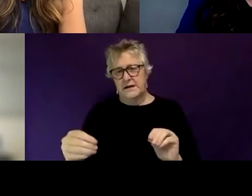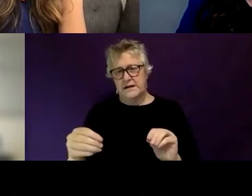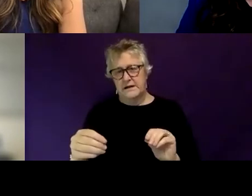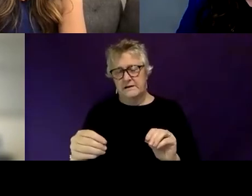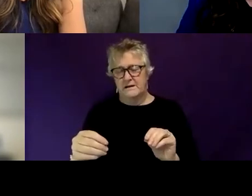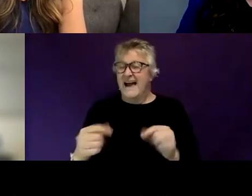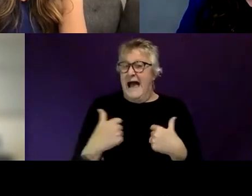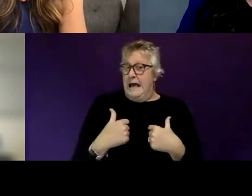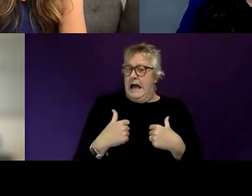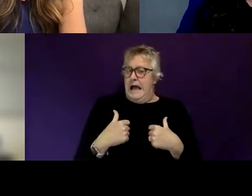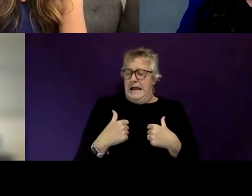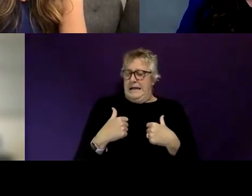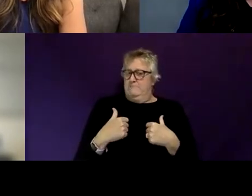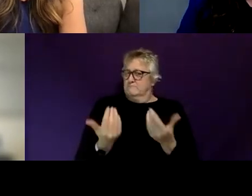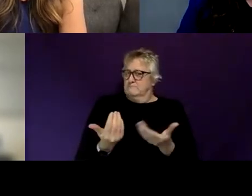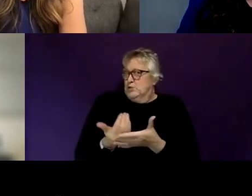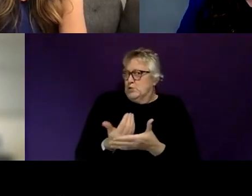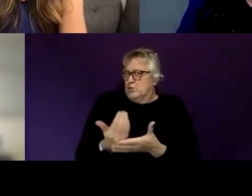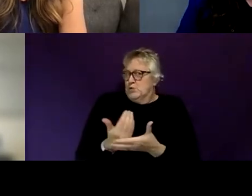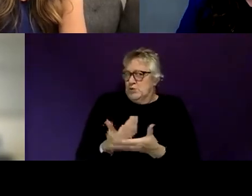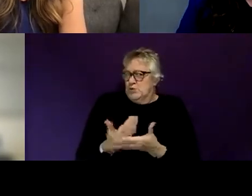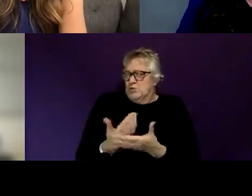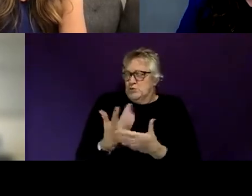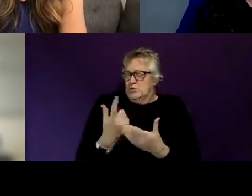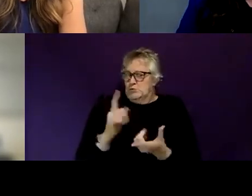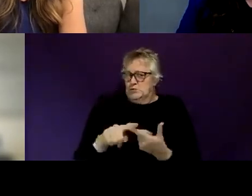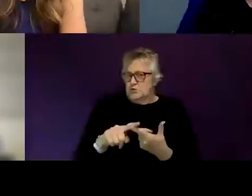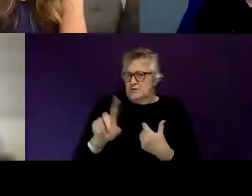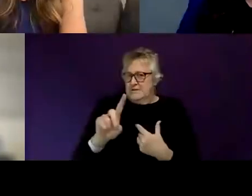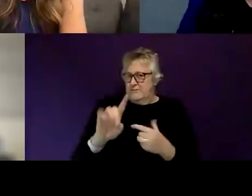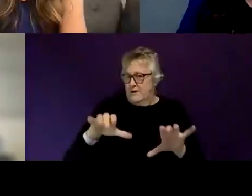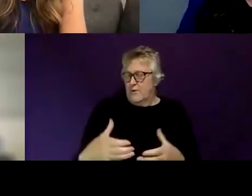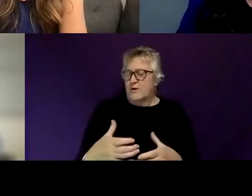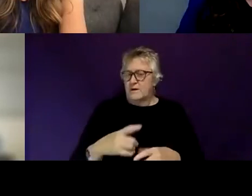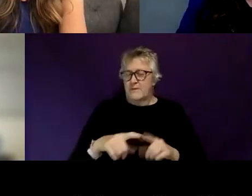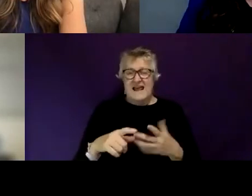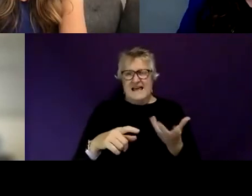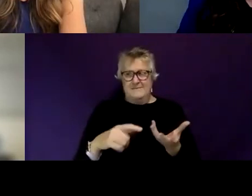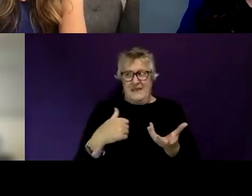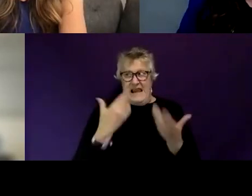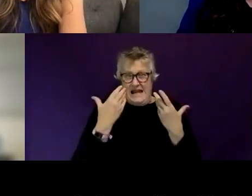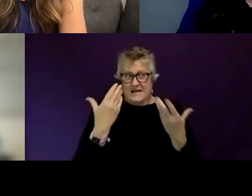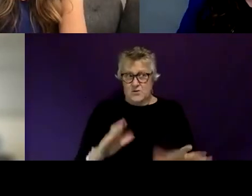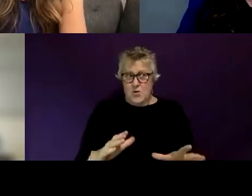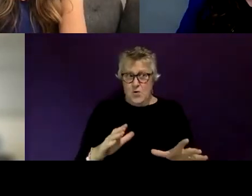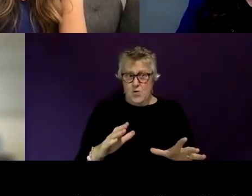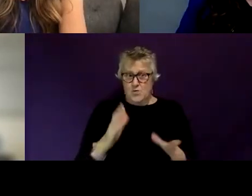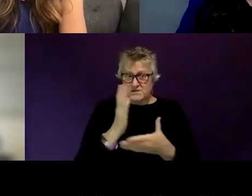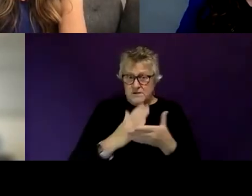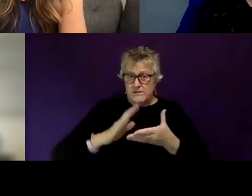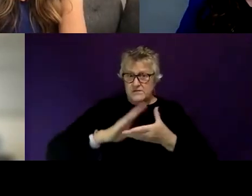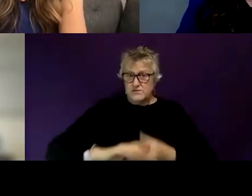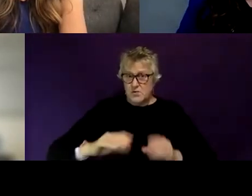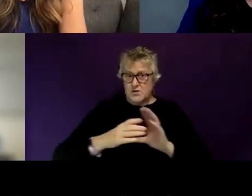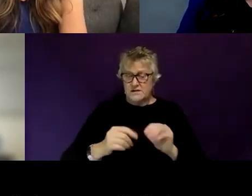new to the party like this, and I didn't even know some of these stories until I learned more about them and people told me about the people who